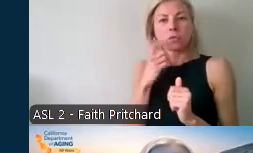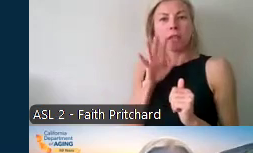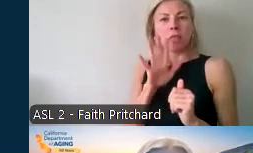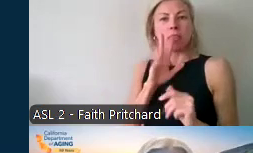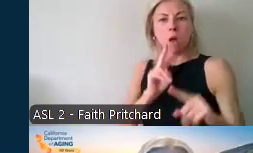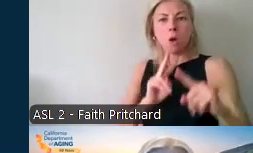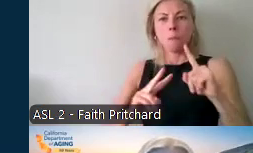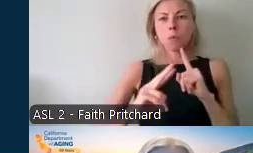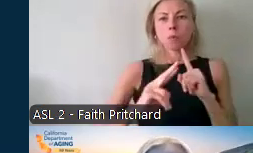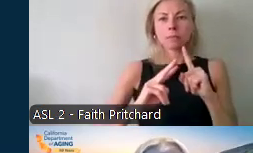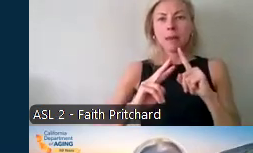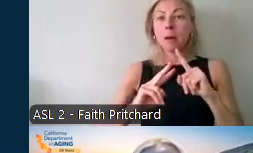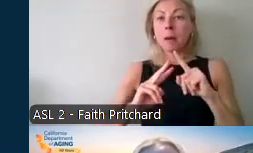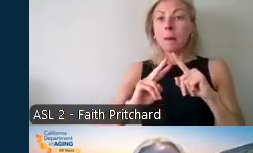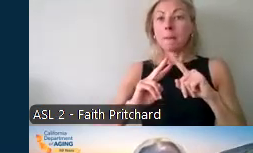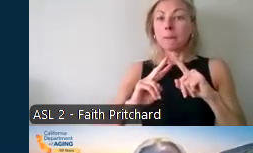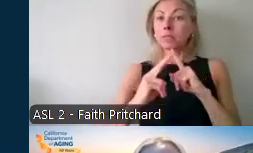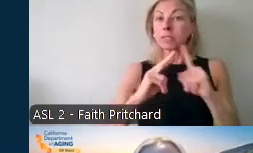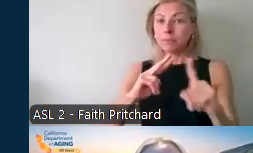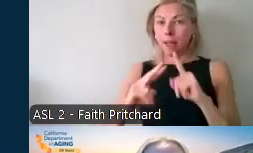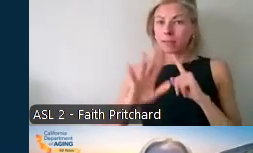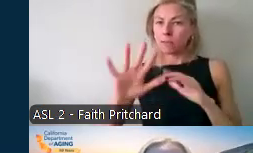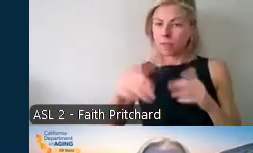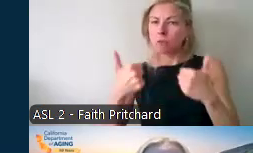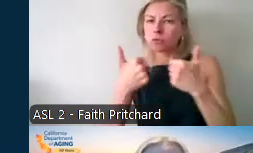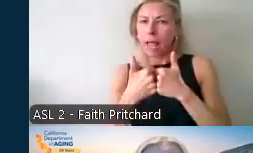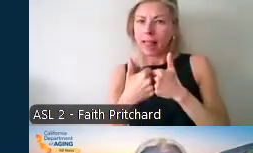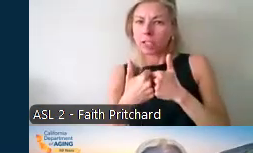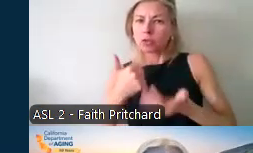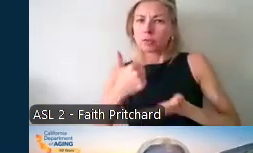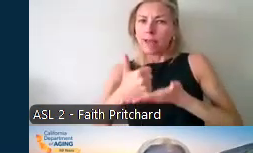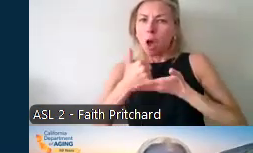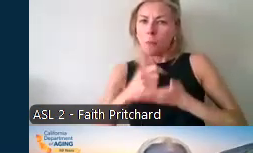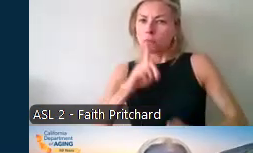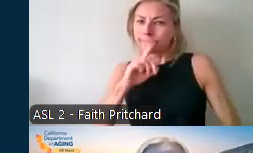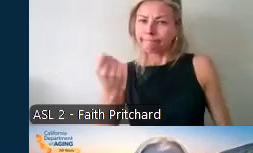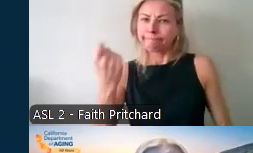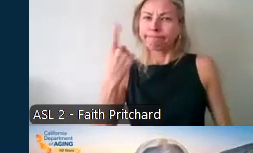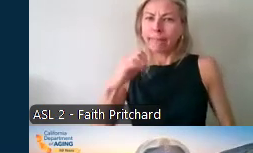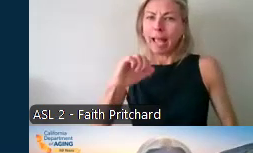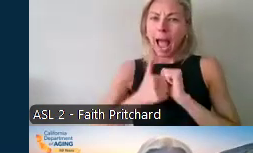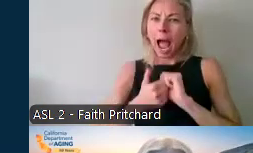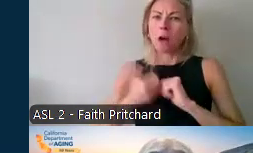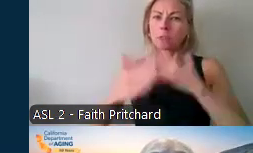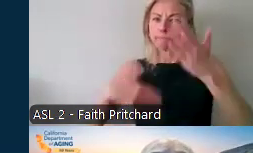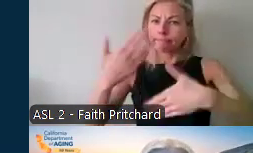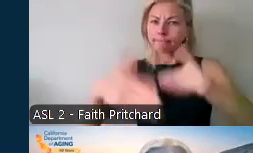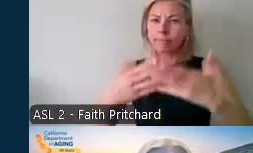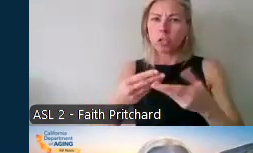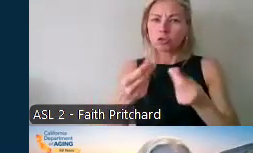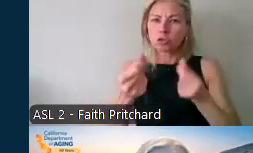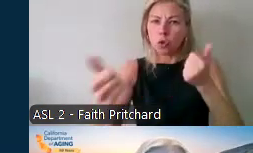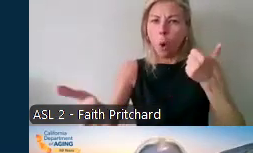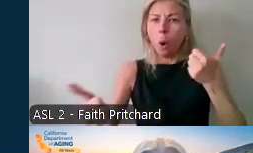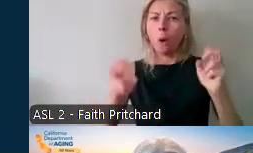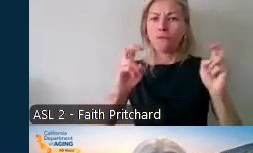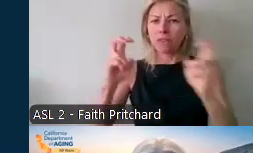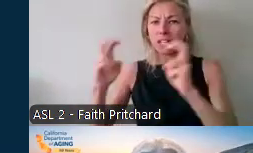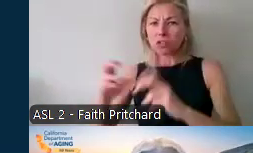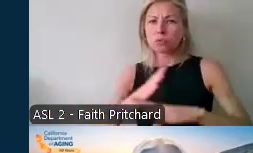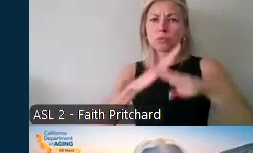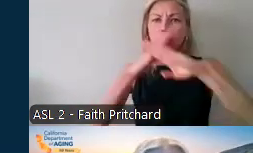face on a day-to-day basis. And it makes it a little bit more concrete of how we can move forward to solve such issues,